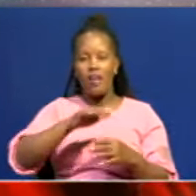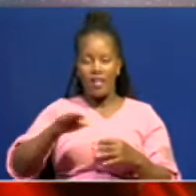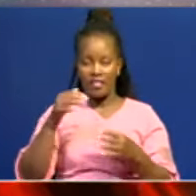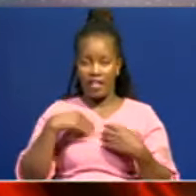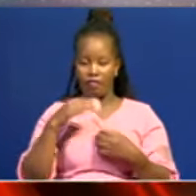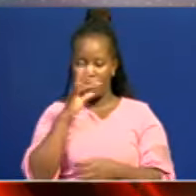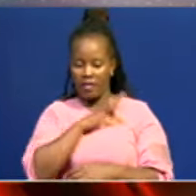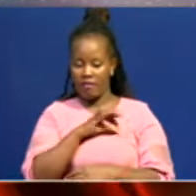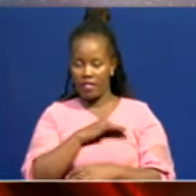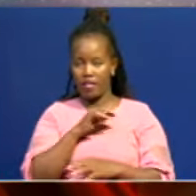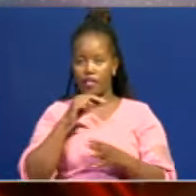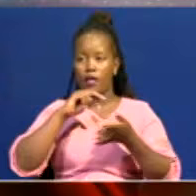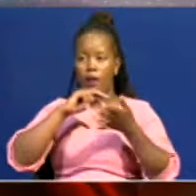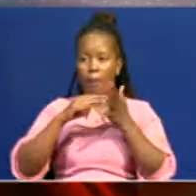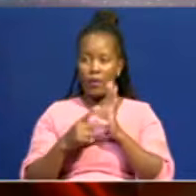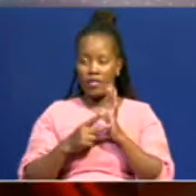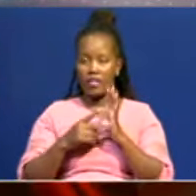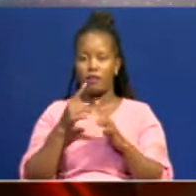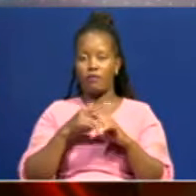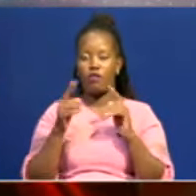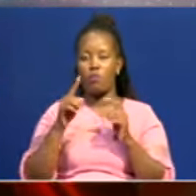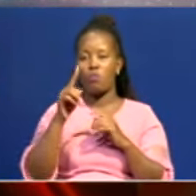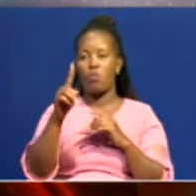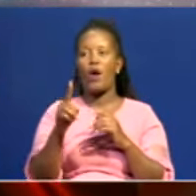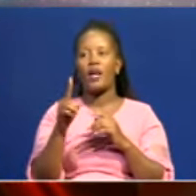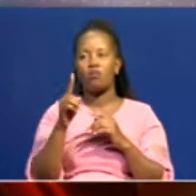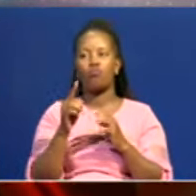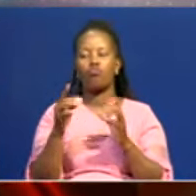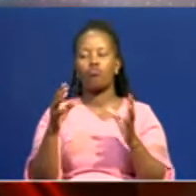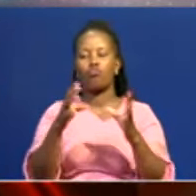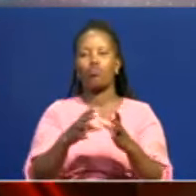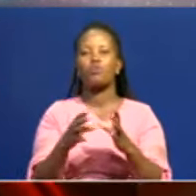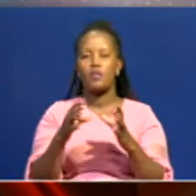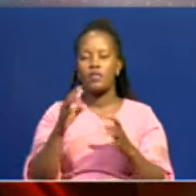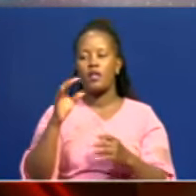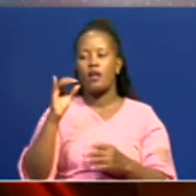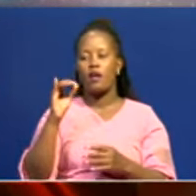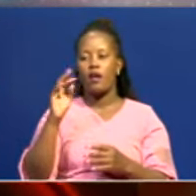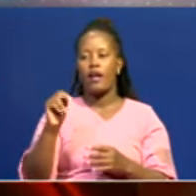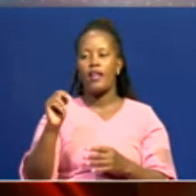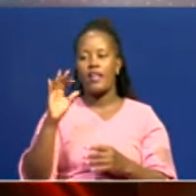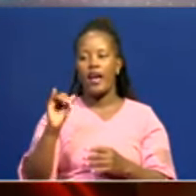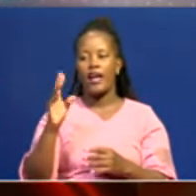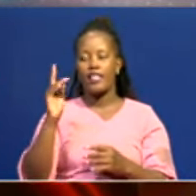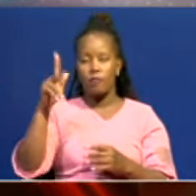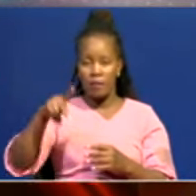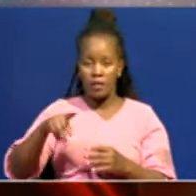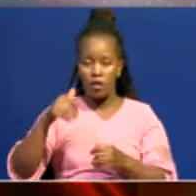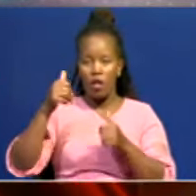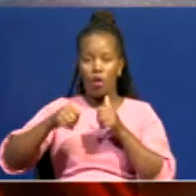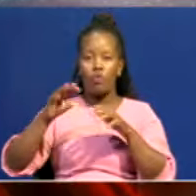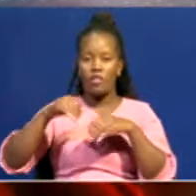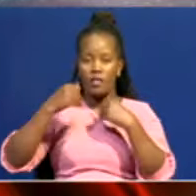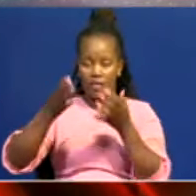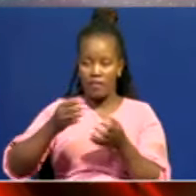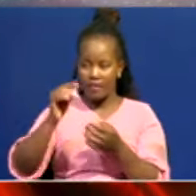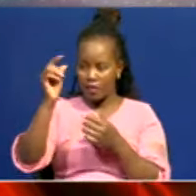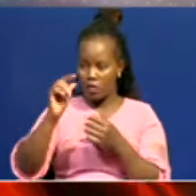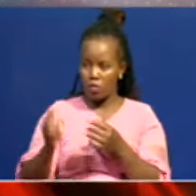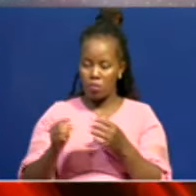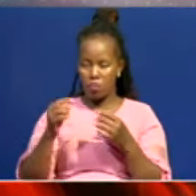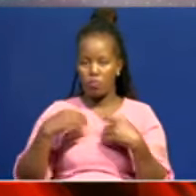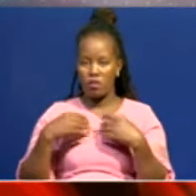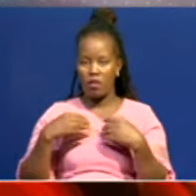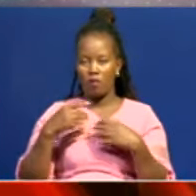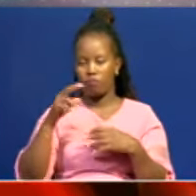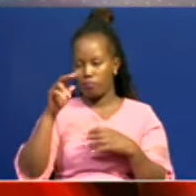the Merti Integrated Development Project, MIDP, that is issuing local groups with dairy goats.